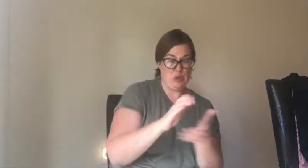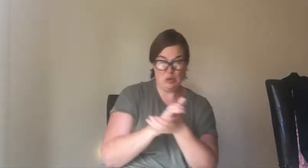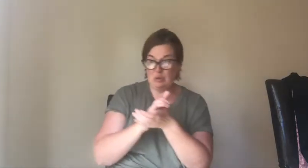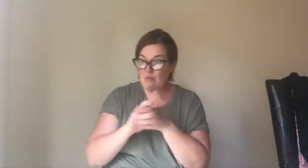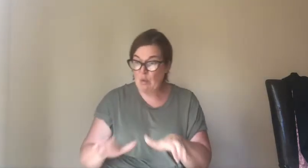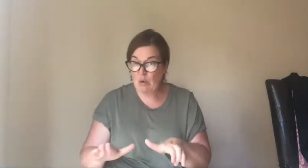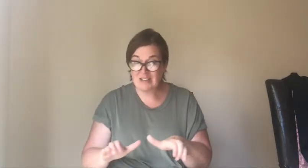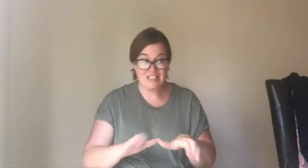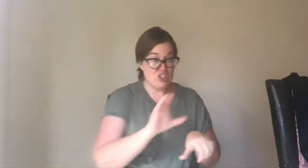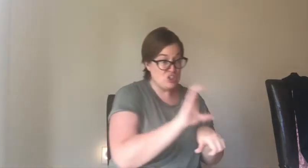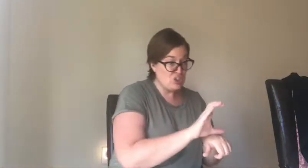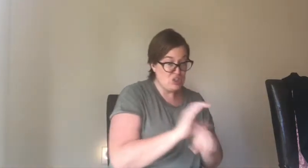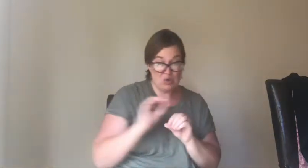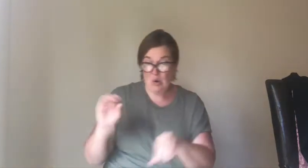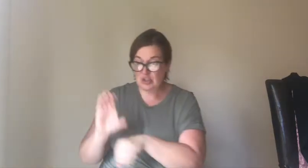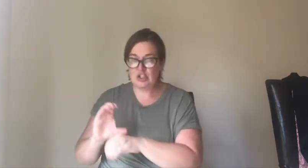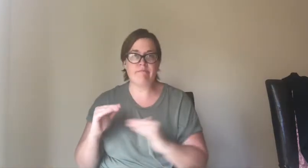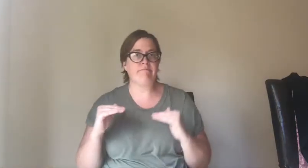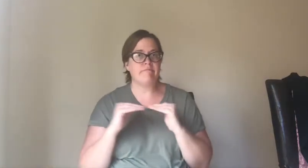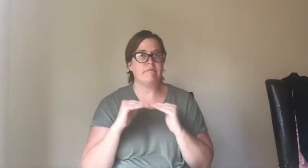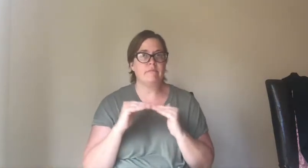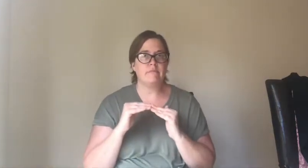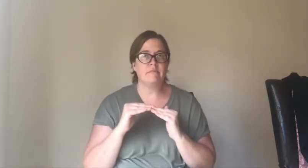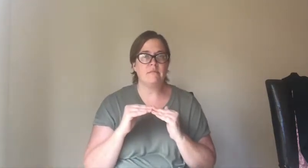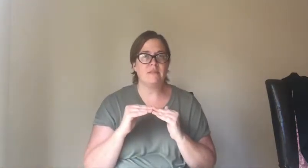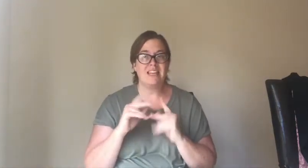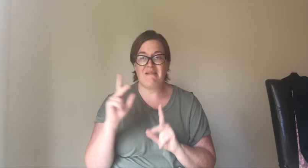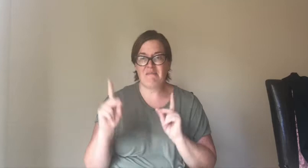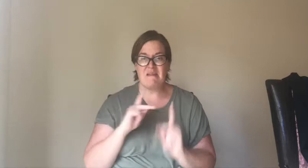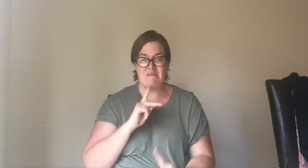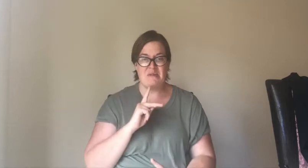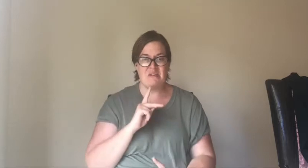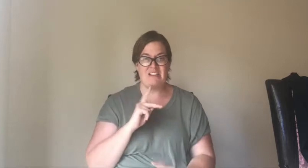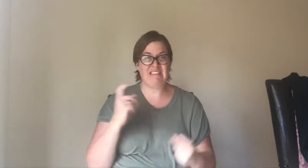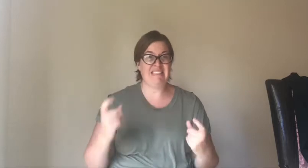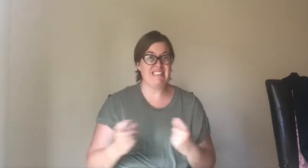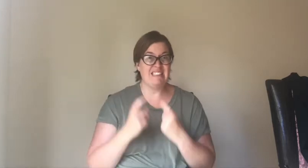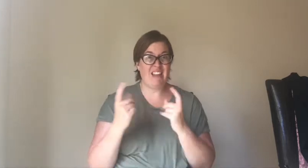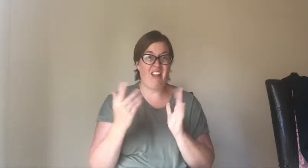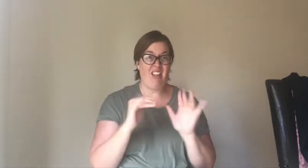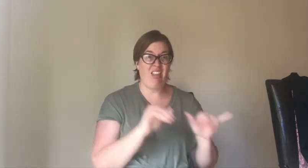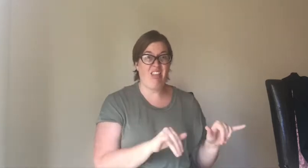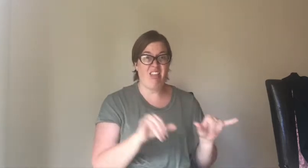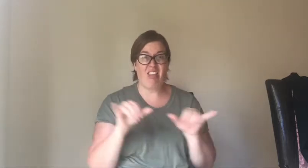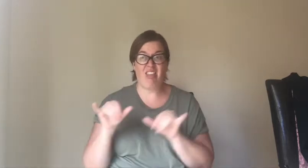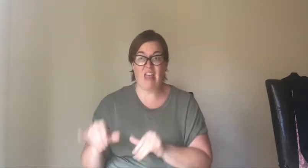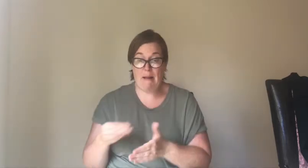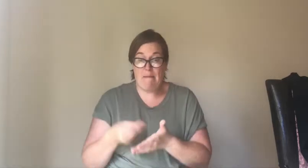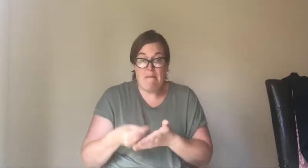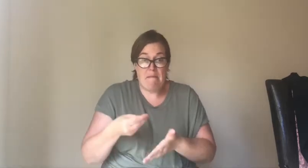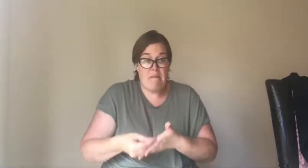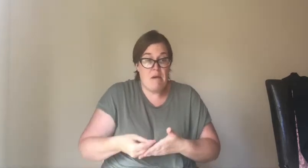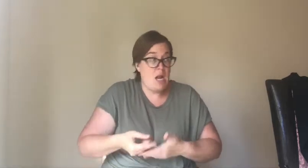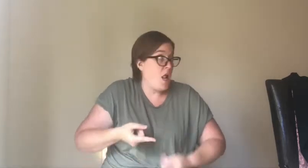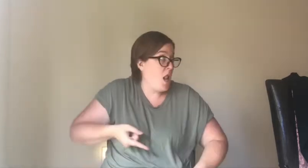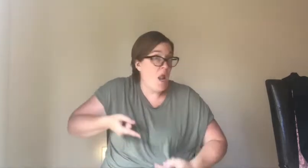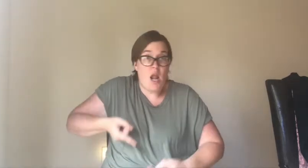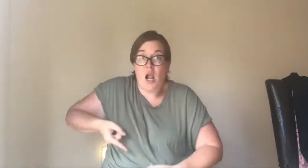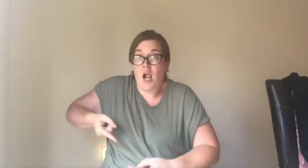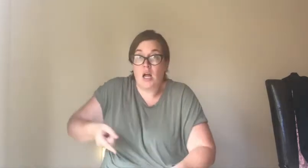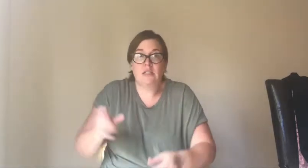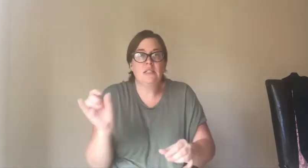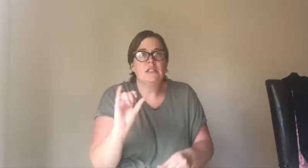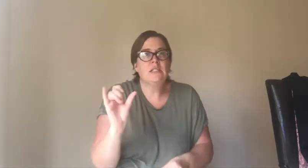it. Here's all I'm saying. There is something breaking down in the church community today.